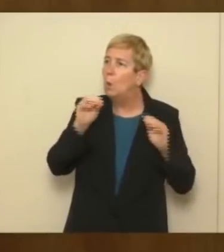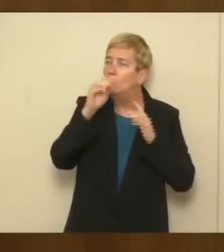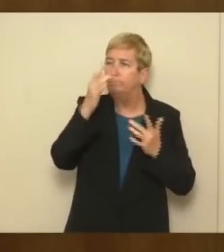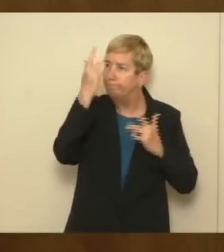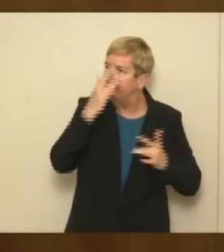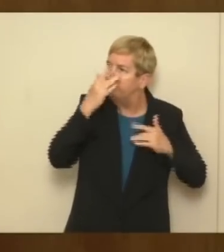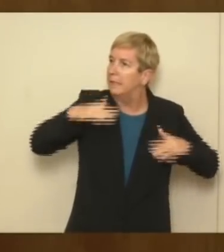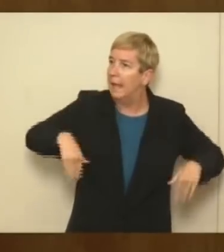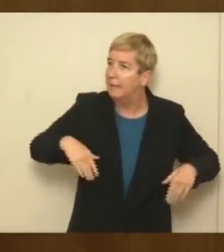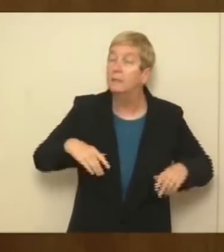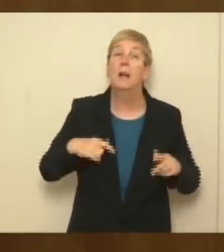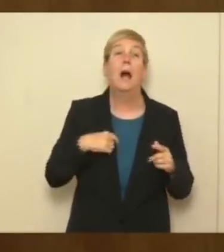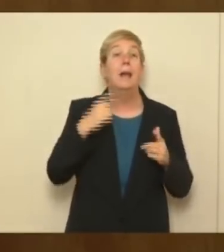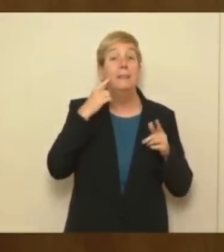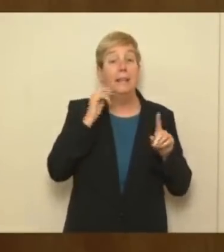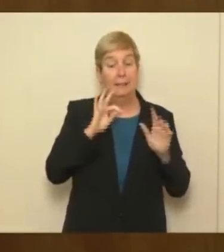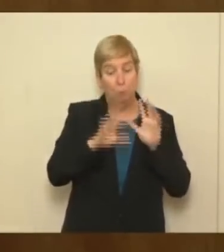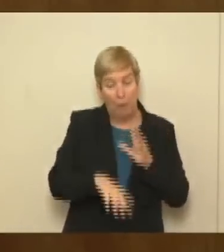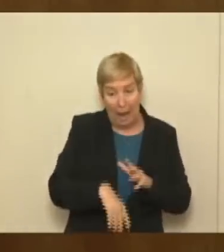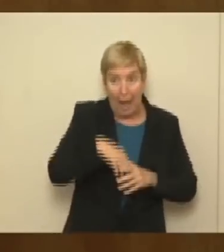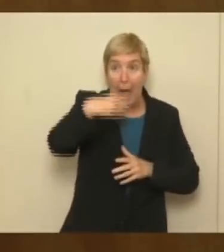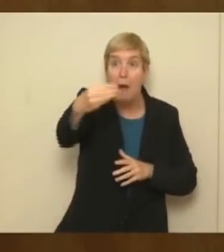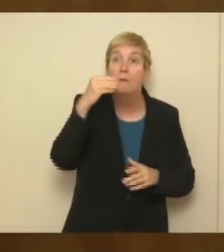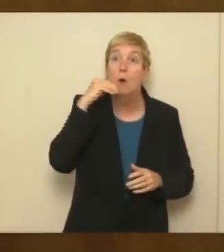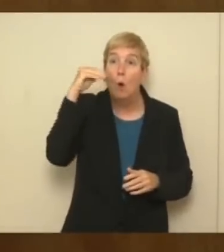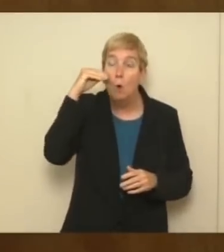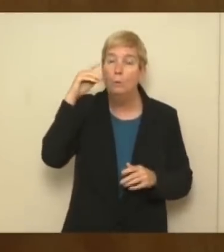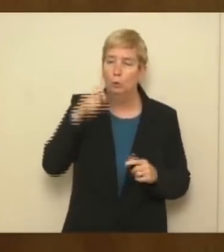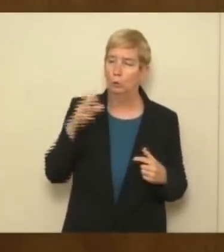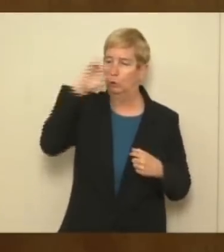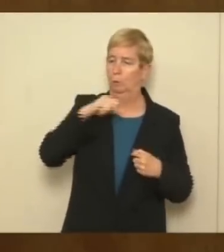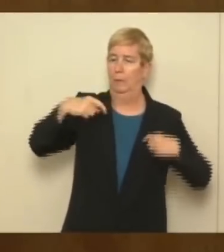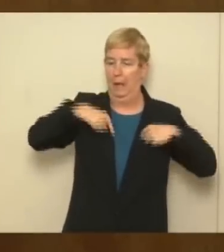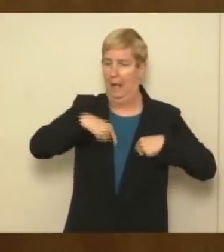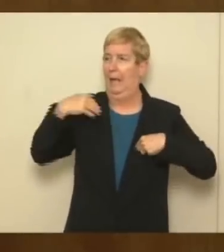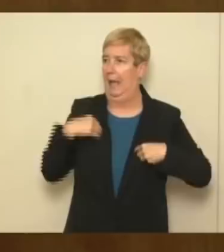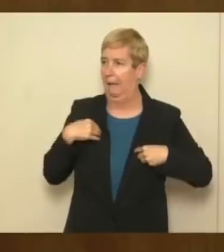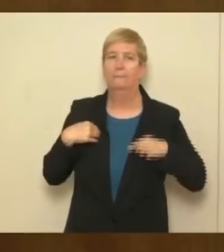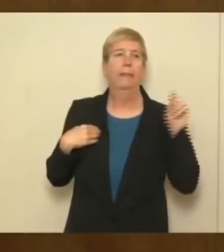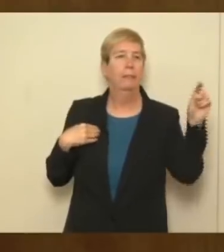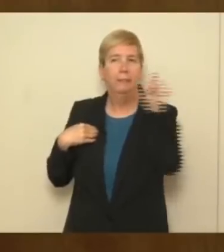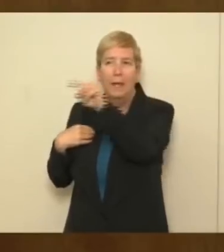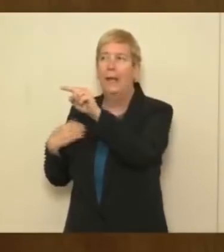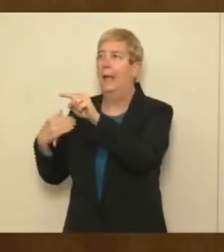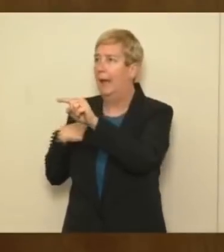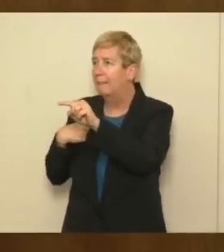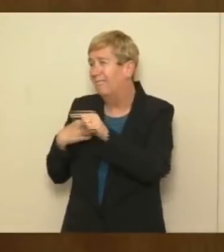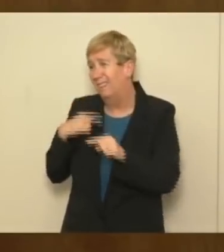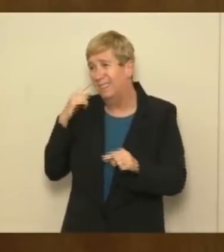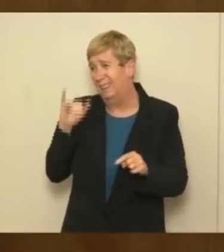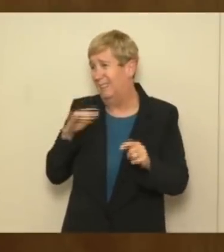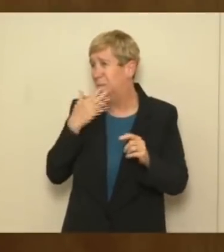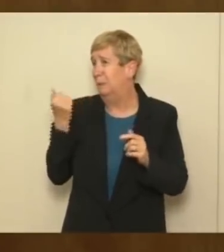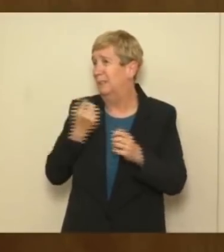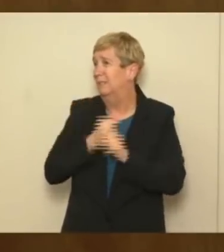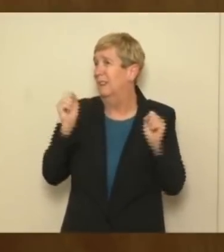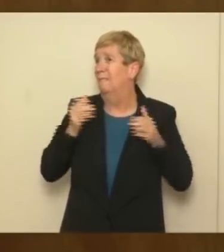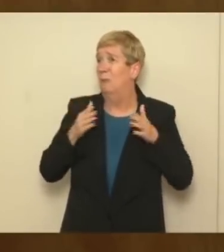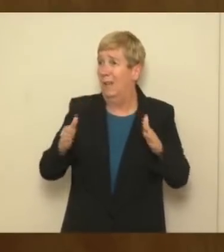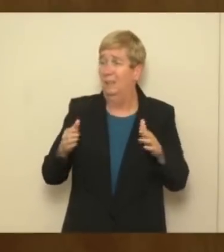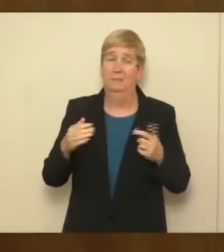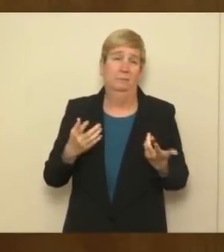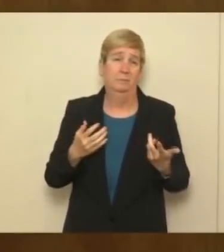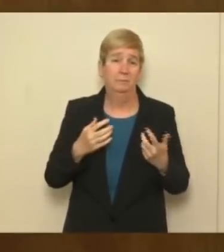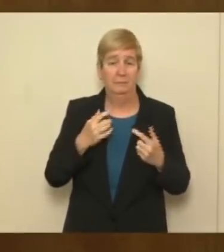you have COVID and that everyone you contact has COVID. It's a great way to think about keeping safe, keeping yourself